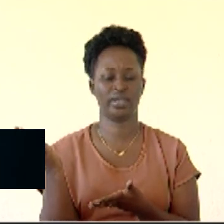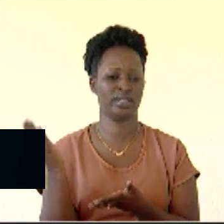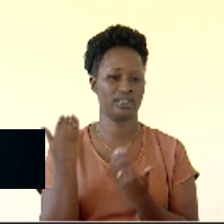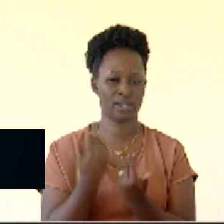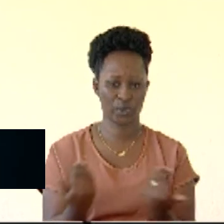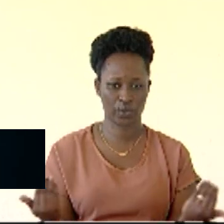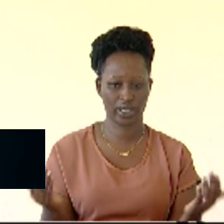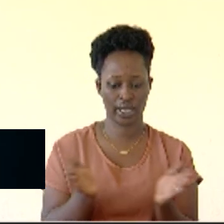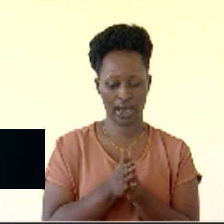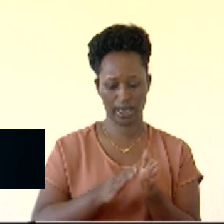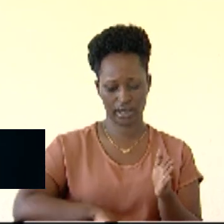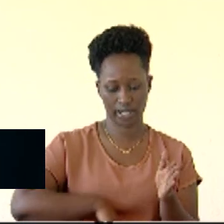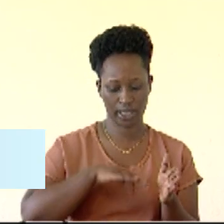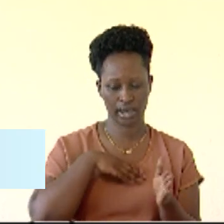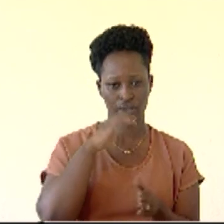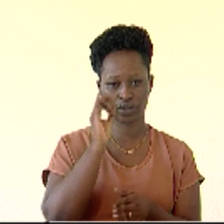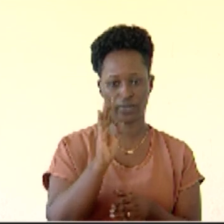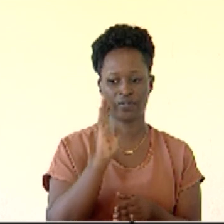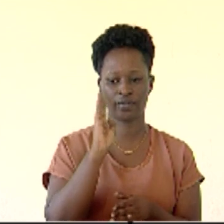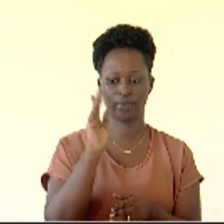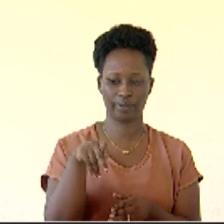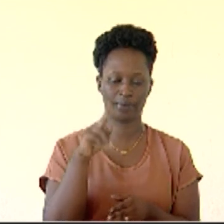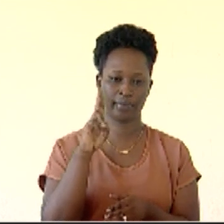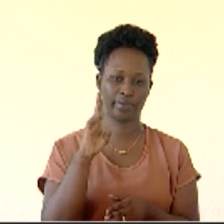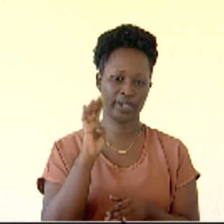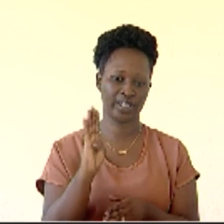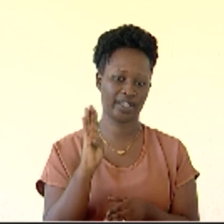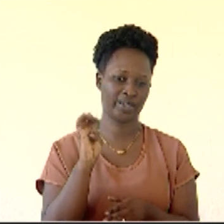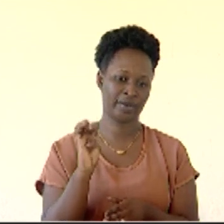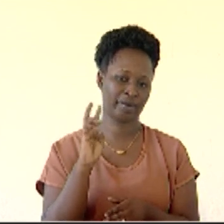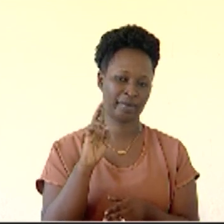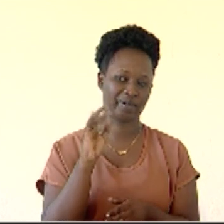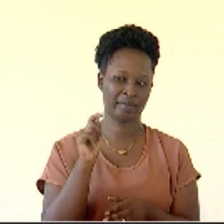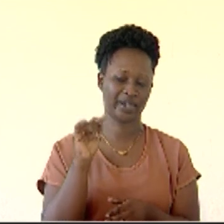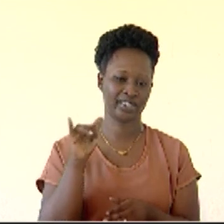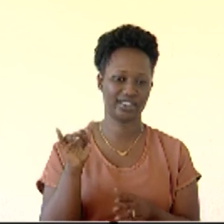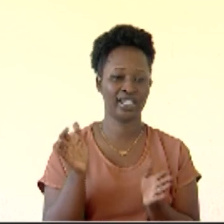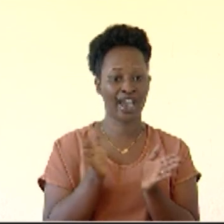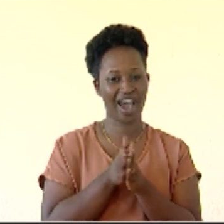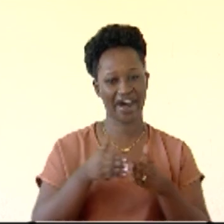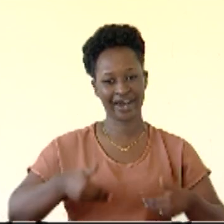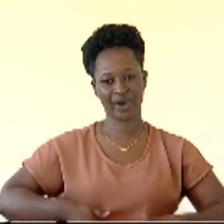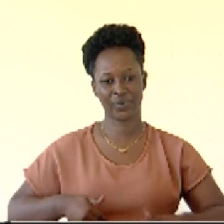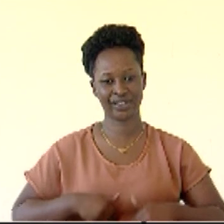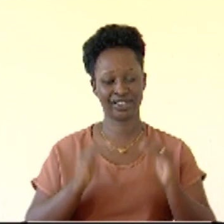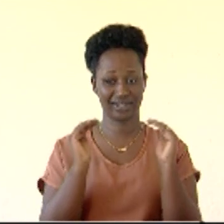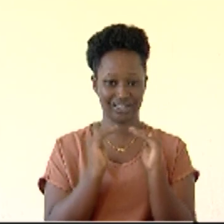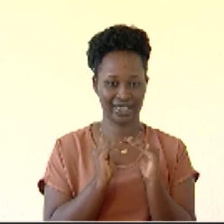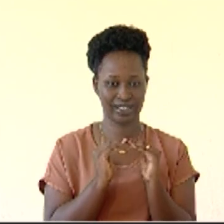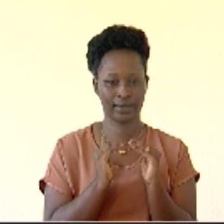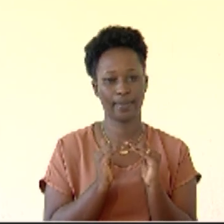children at the age of puberty and adolescent stage, all right? So let's have now the introduction of the lesson of